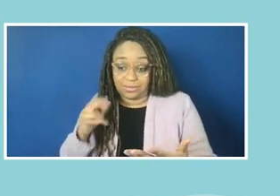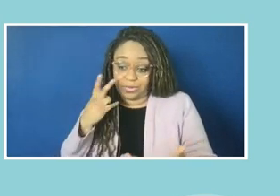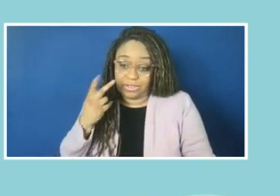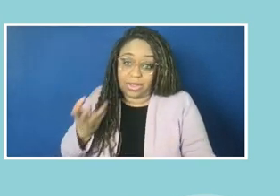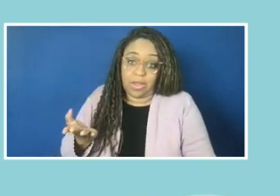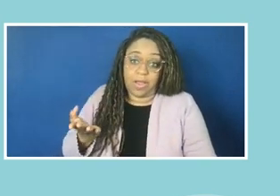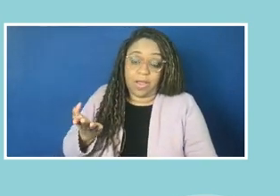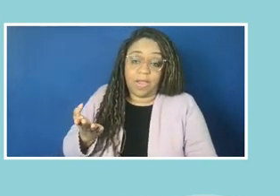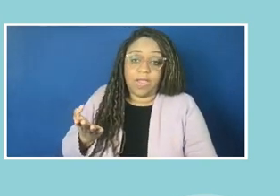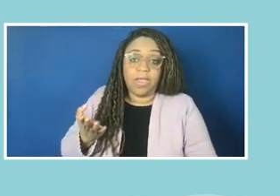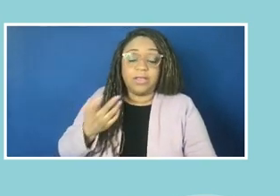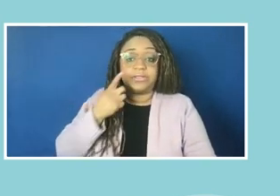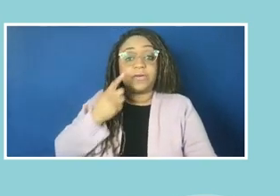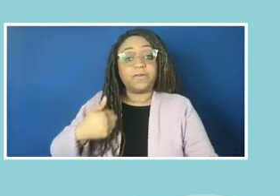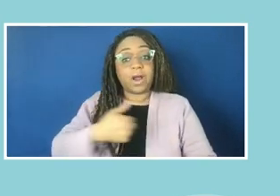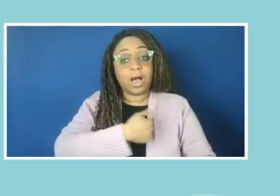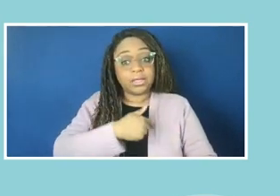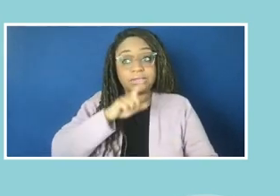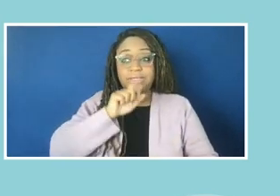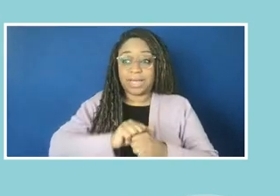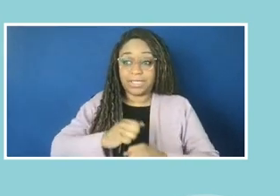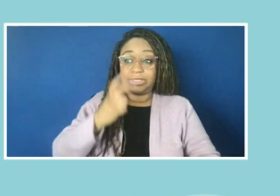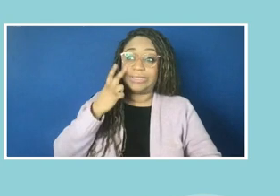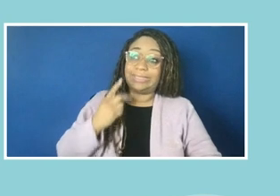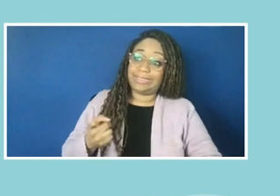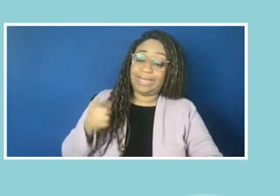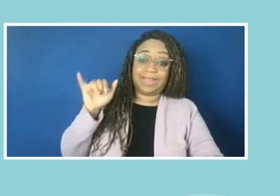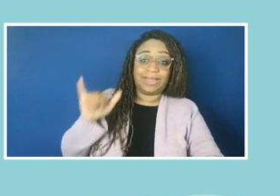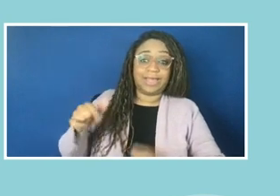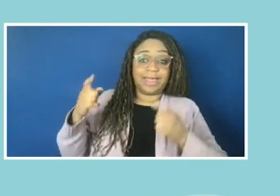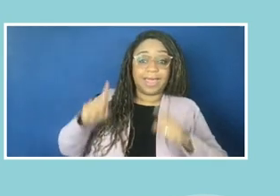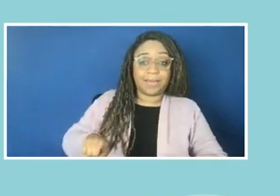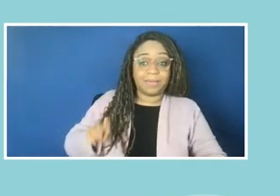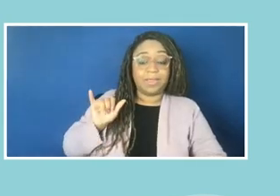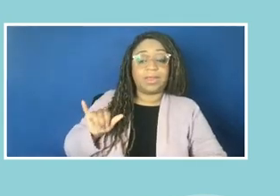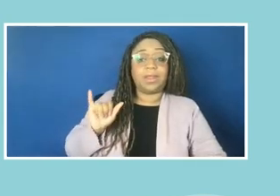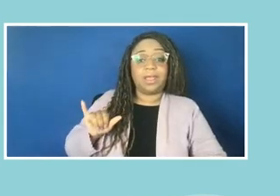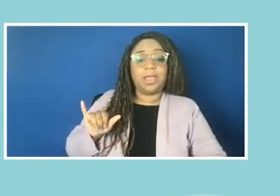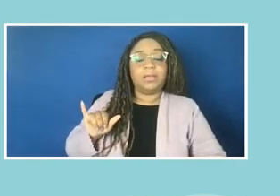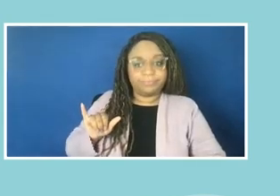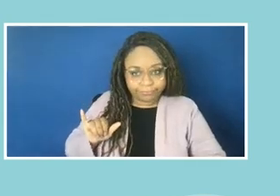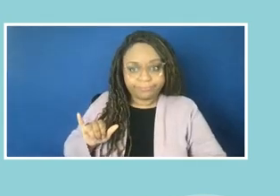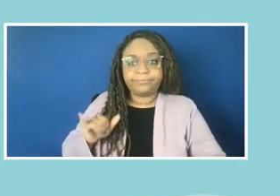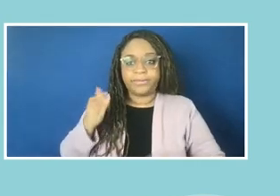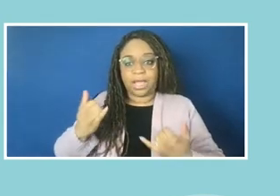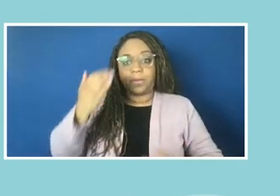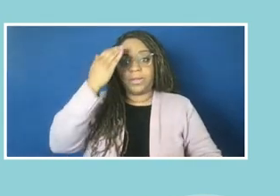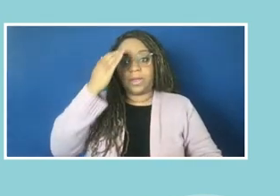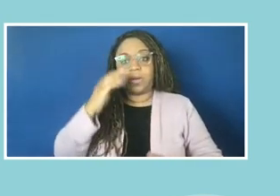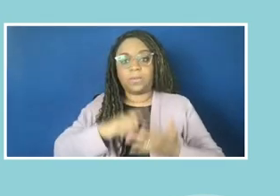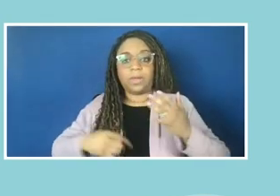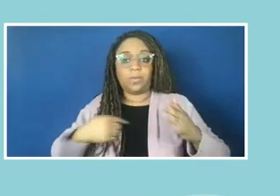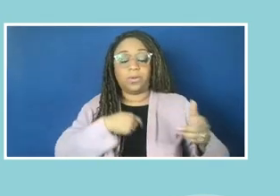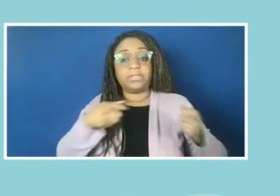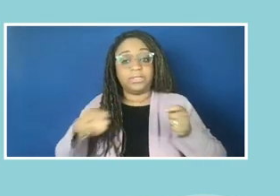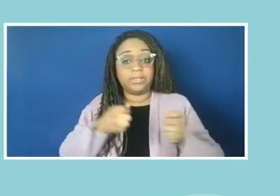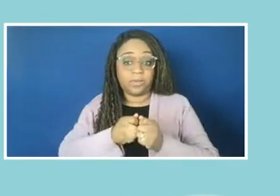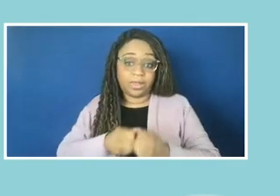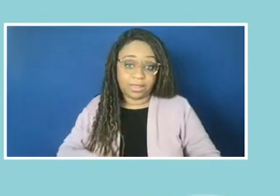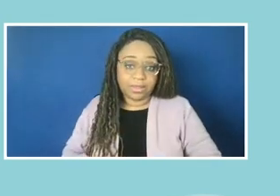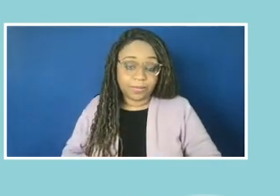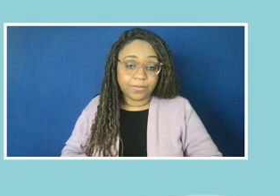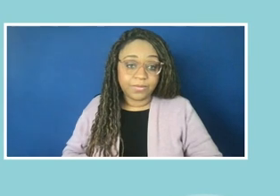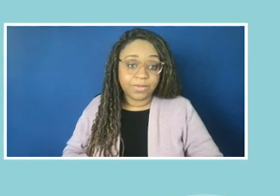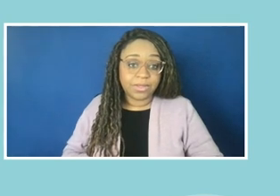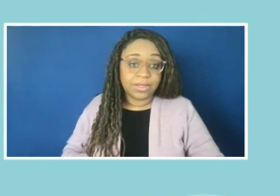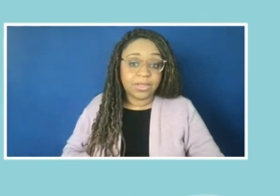level informed us as to what it is we are dealing with now. So why I say that Charlottesville